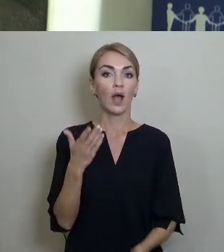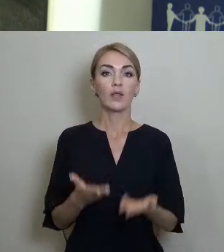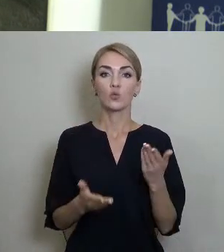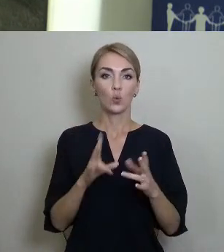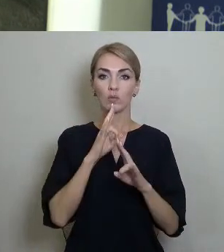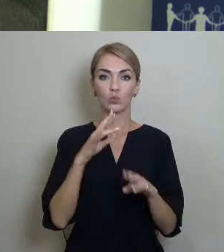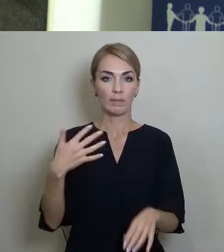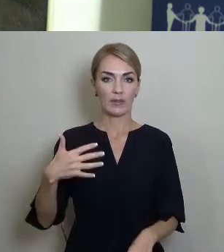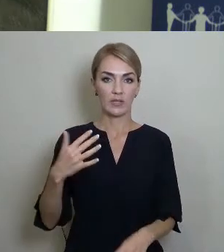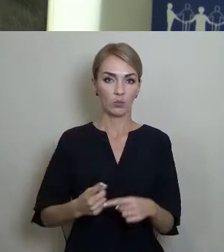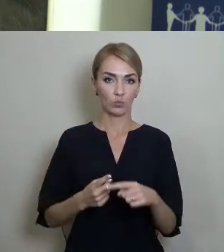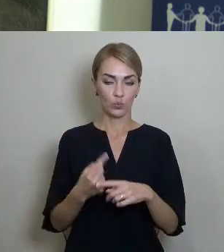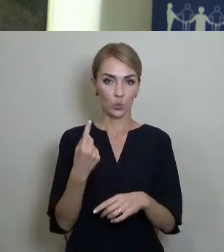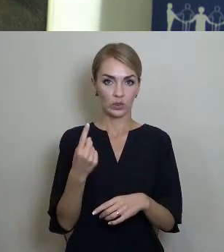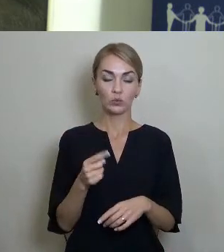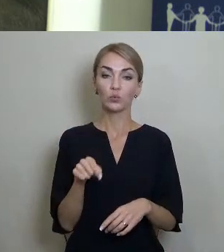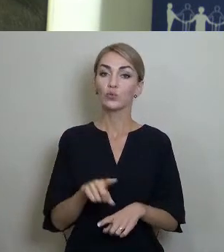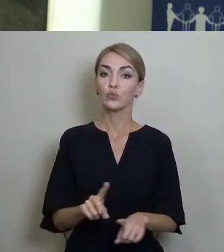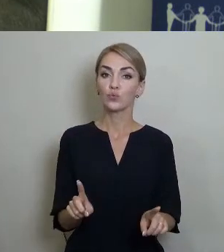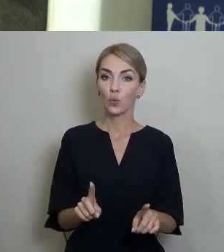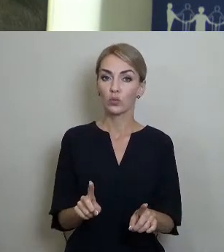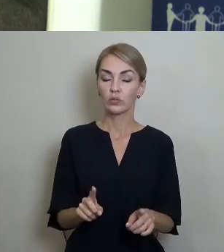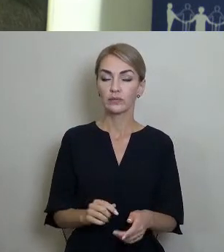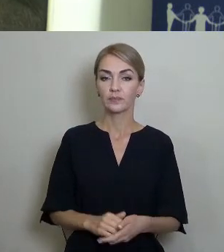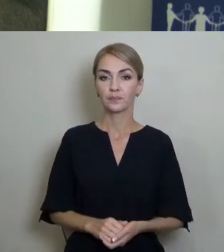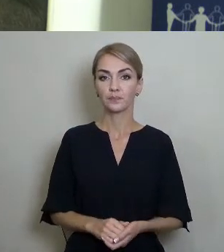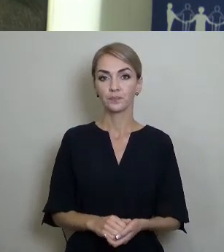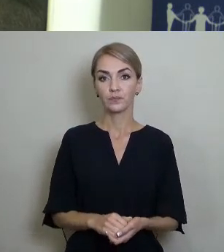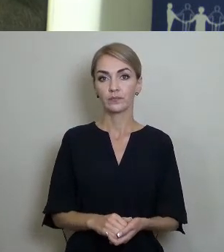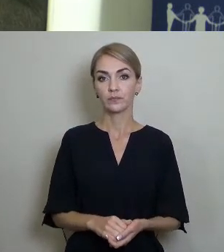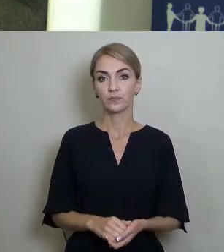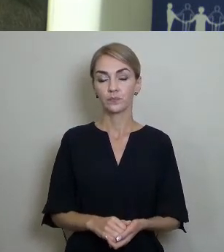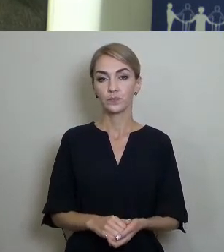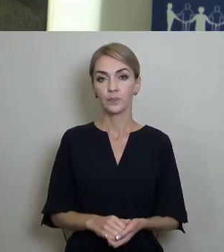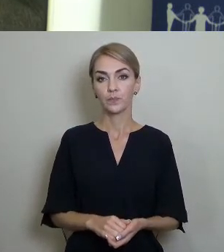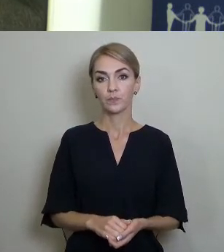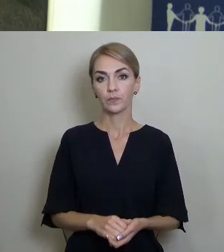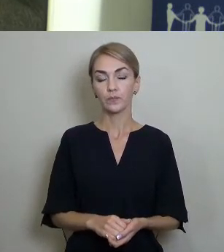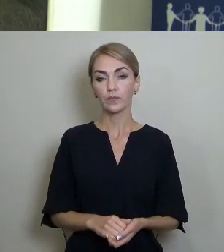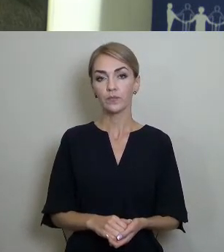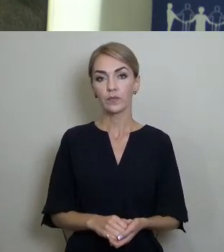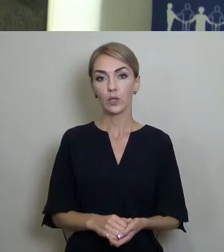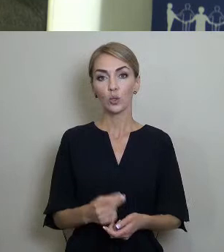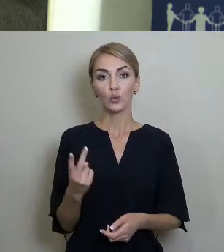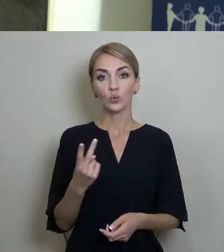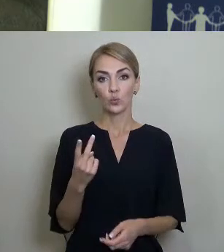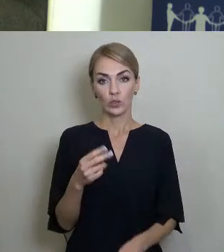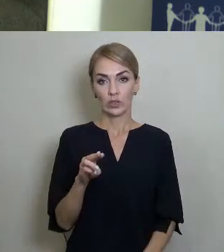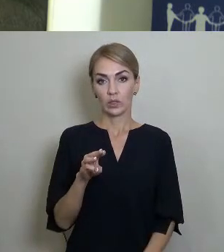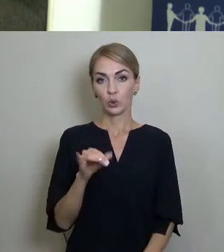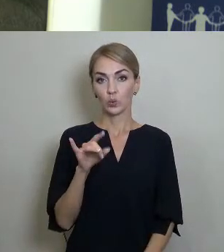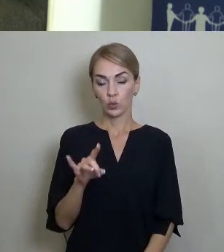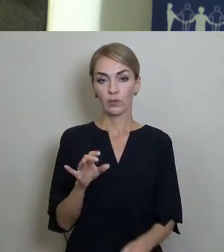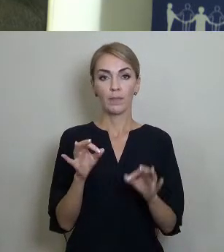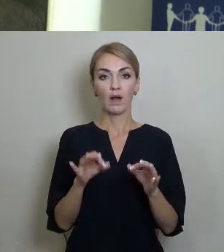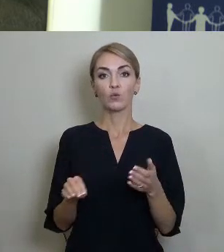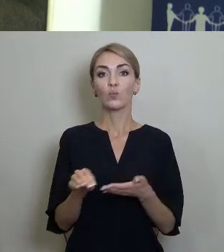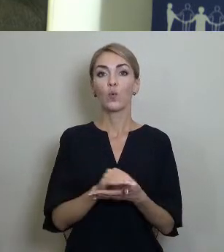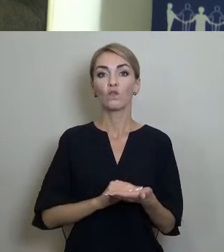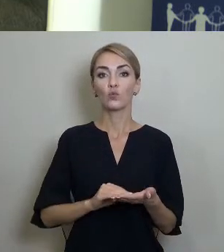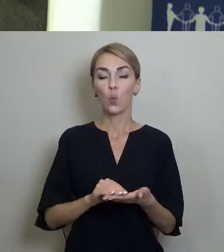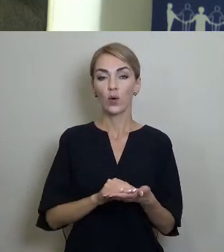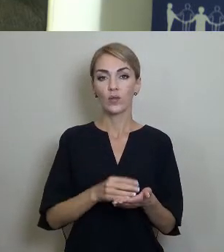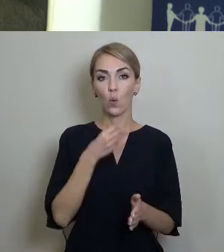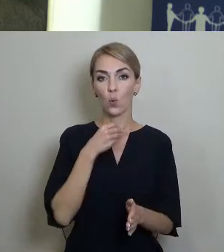quite possible that people will spoil a lot of them if they do not gain 50% plus one. So what happens then? The